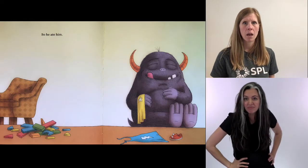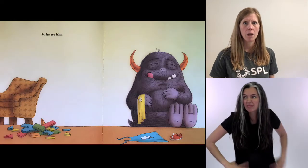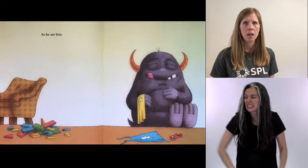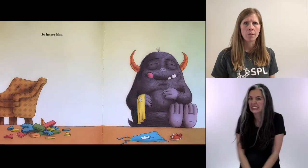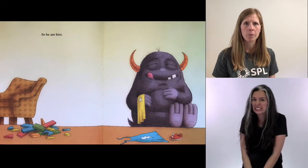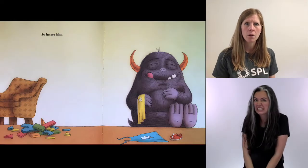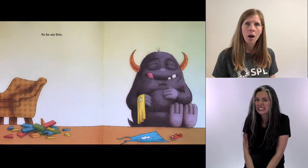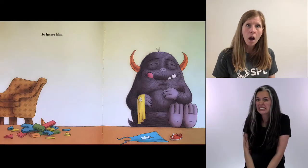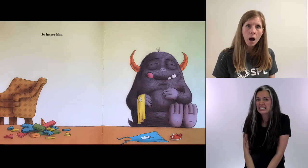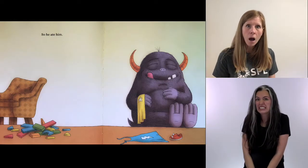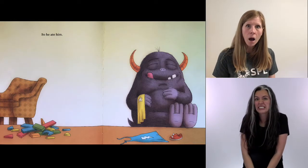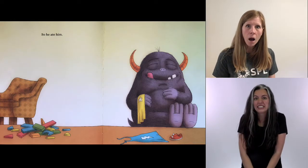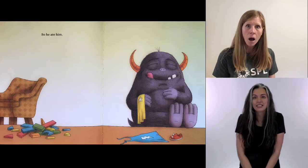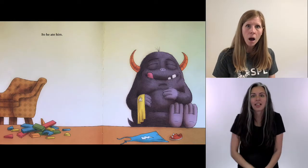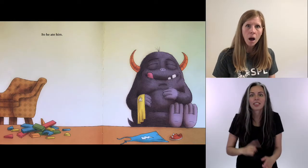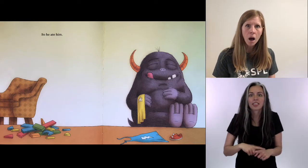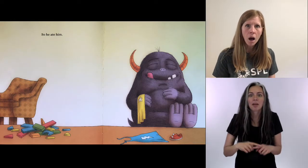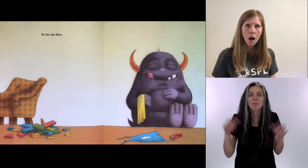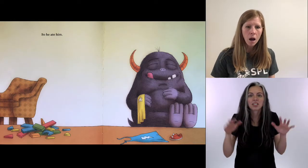So he ate him.